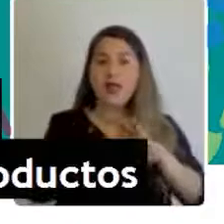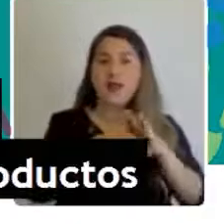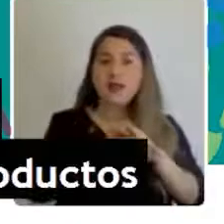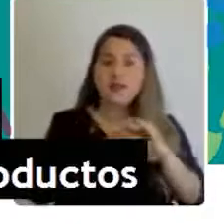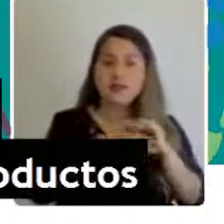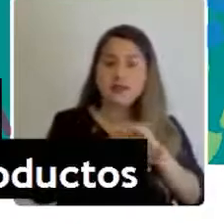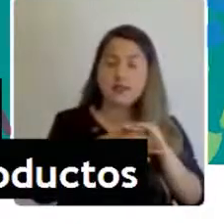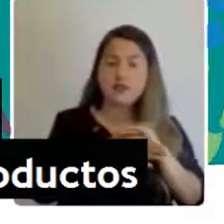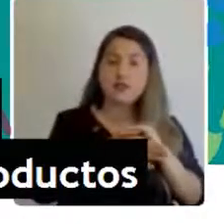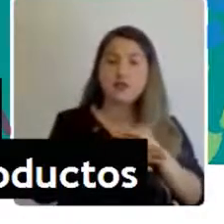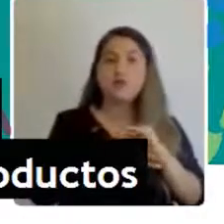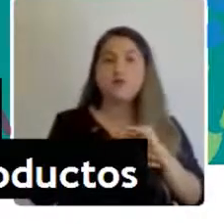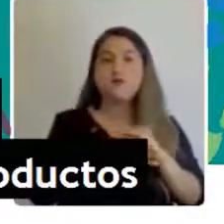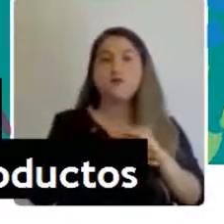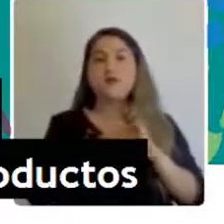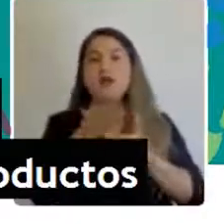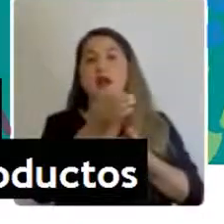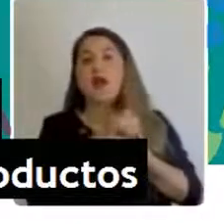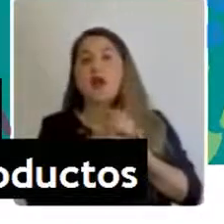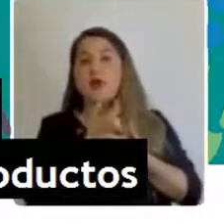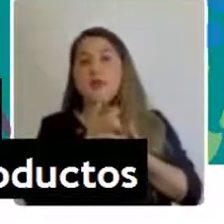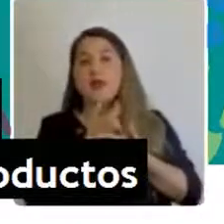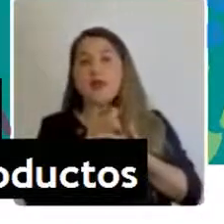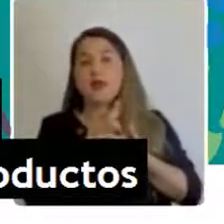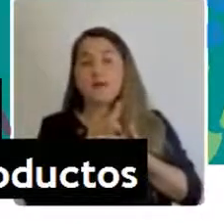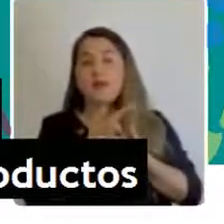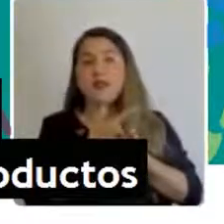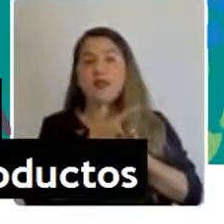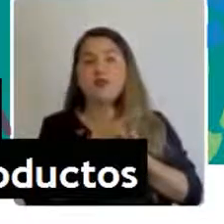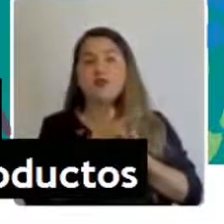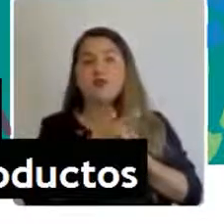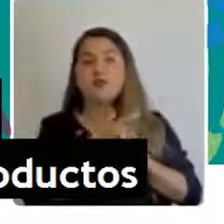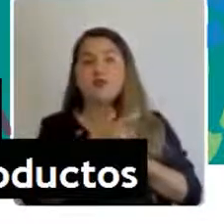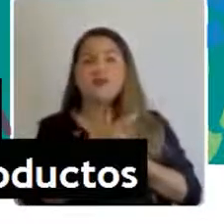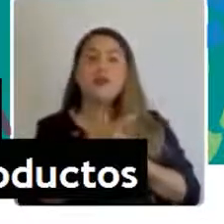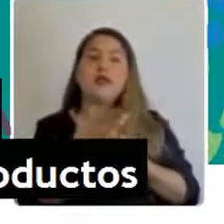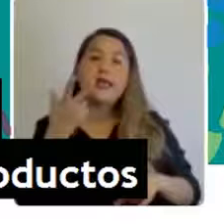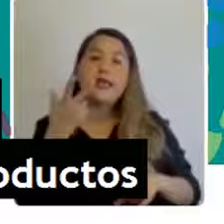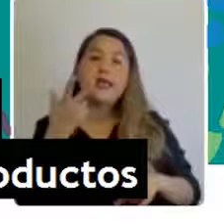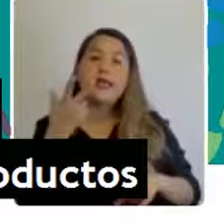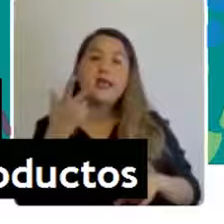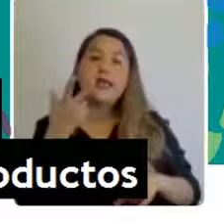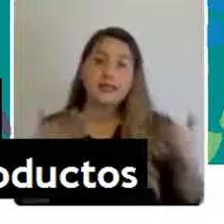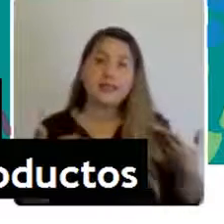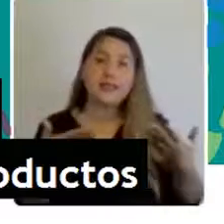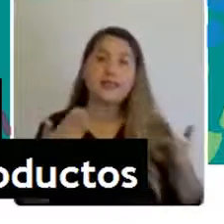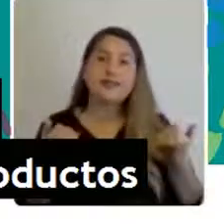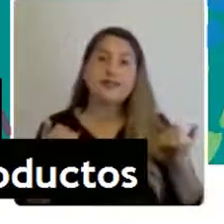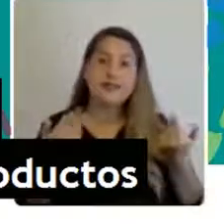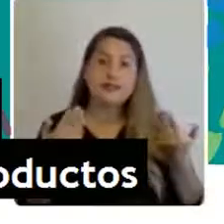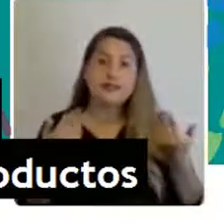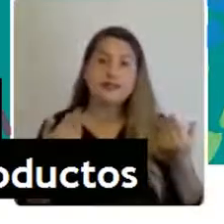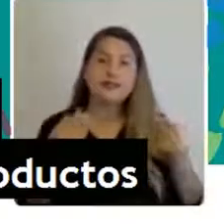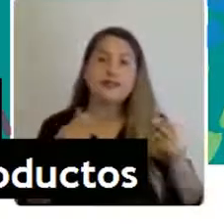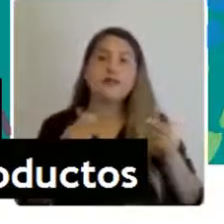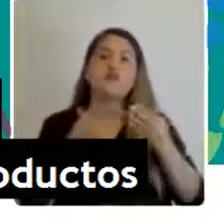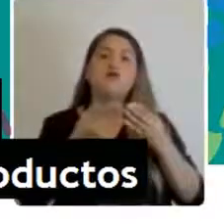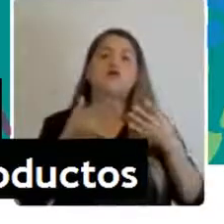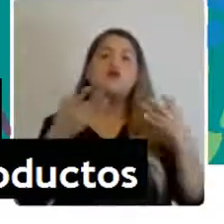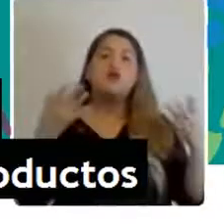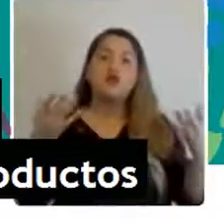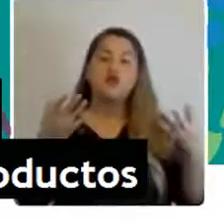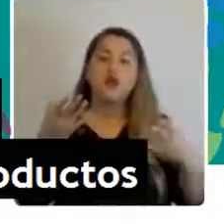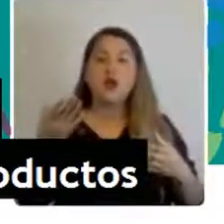So you need a lot of resources to research and then authorize